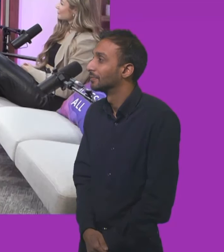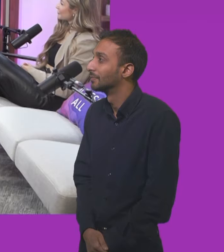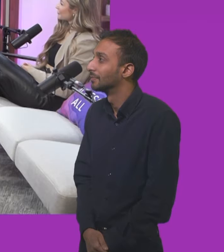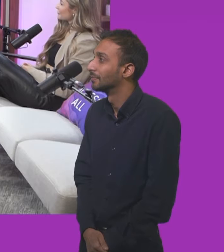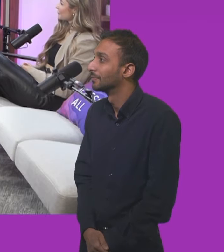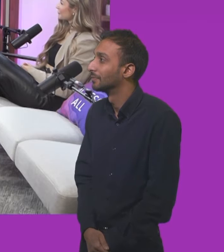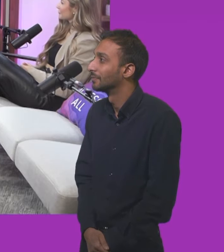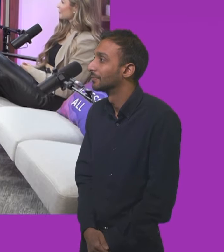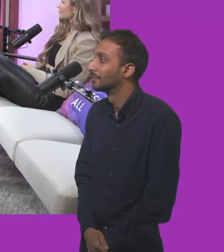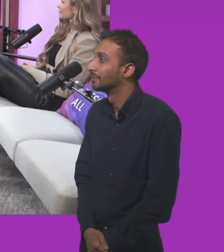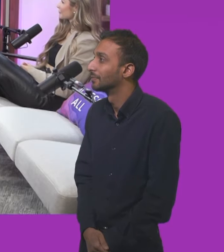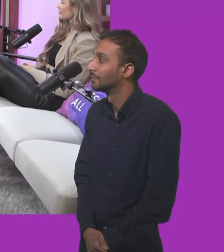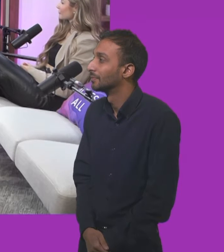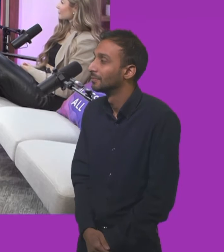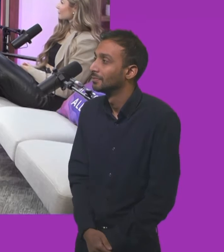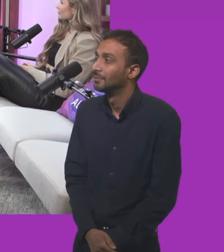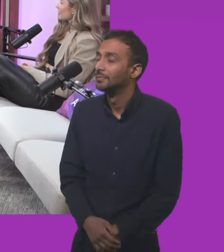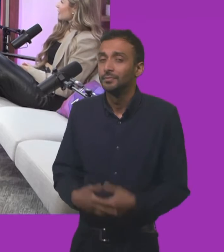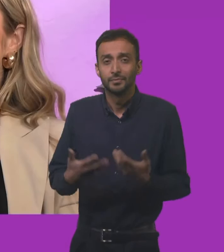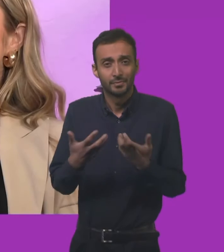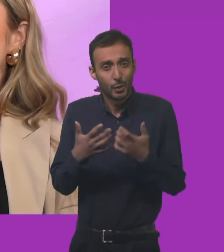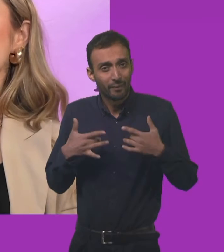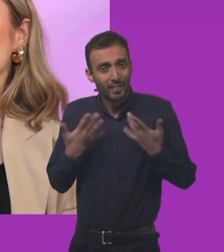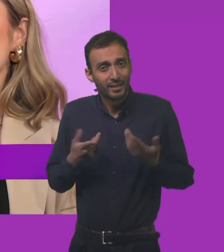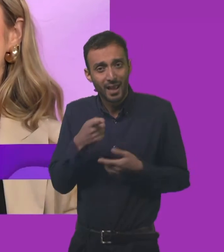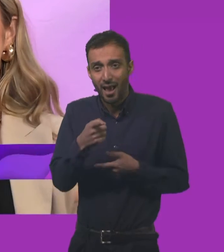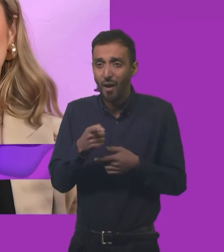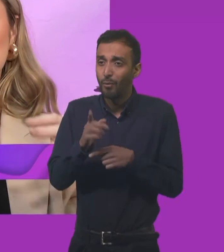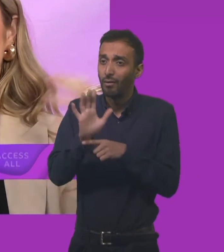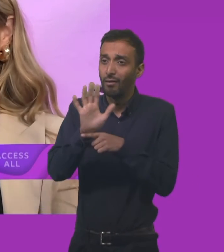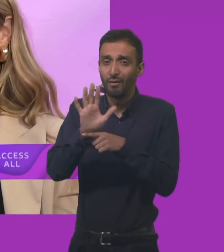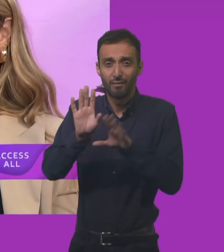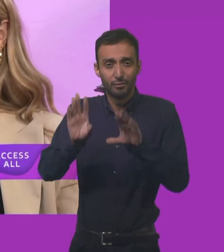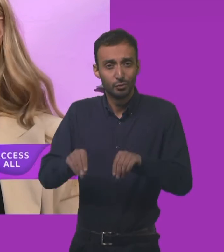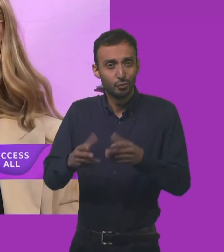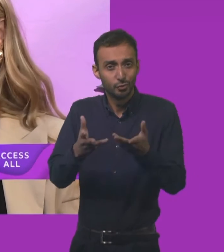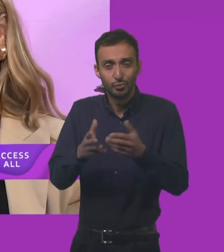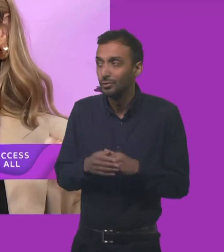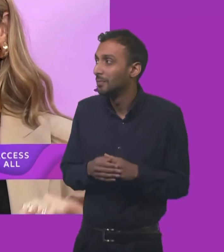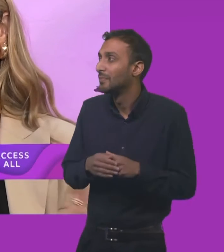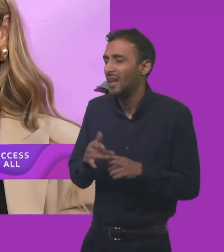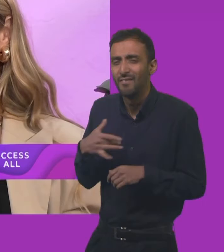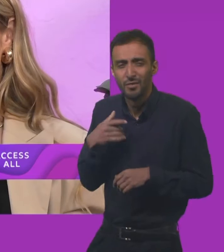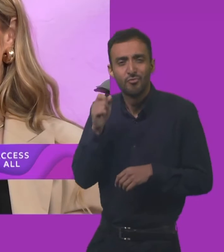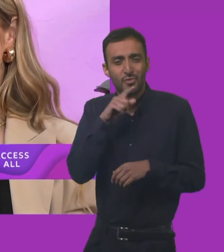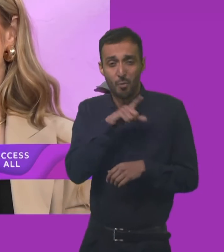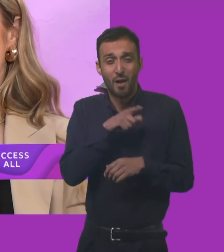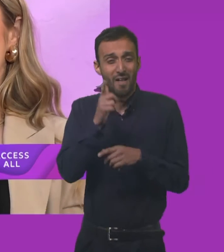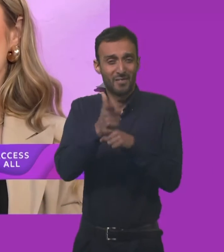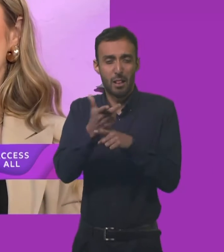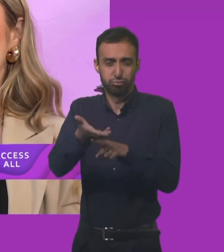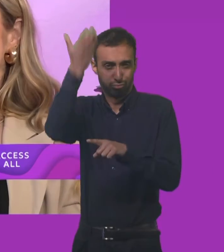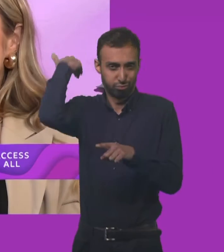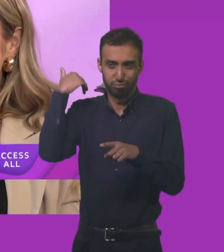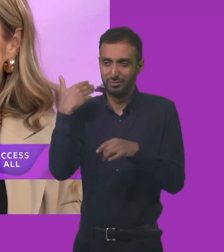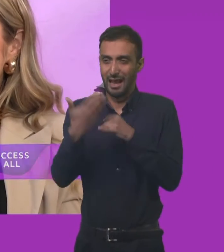How do you feel now that the show has ended? It's so strange because obviously we filmed it a while back, so kind of end of summertime, and